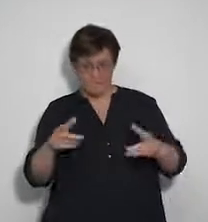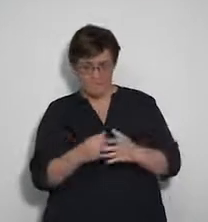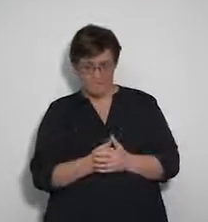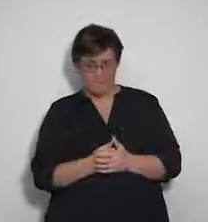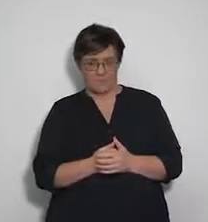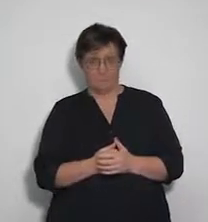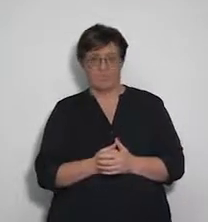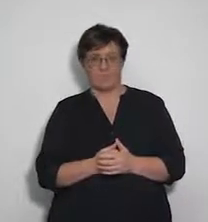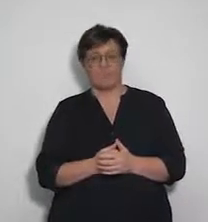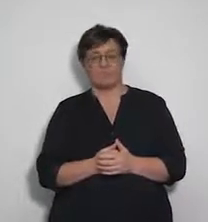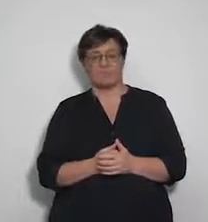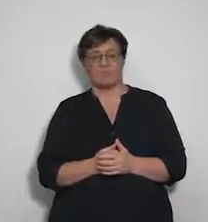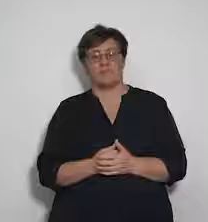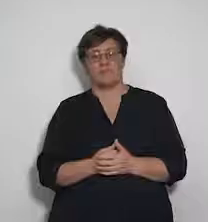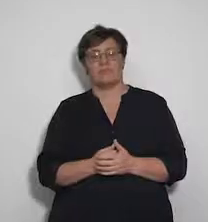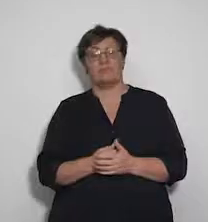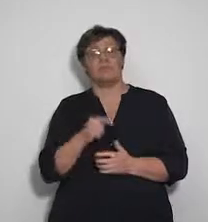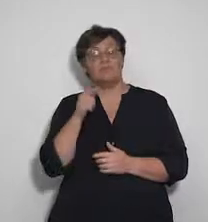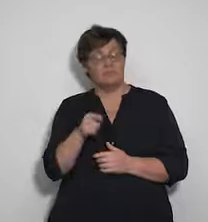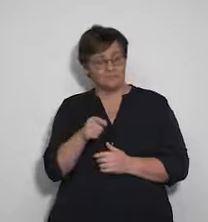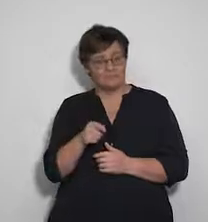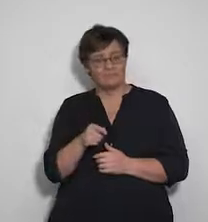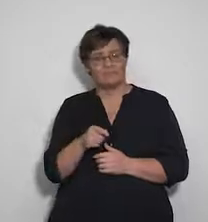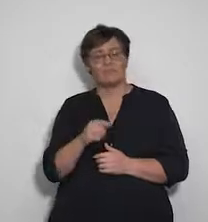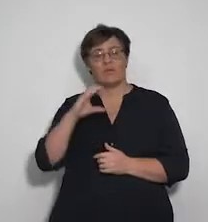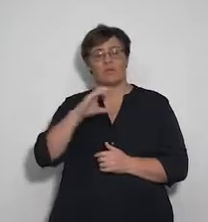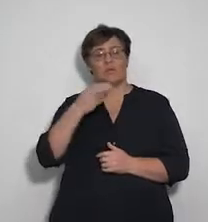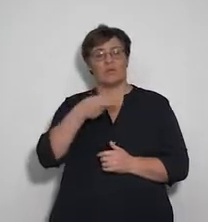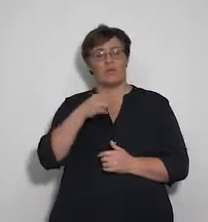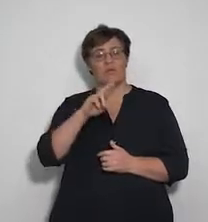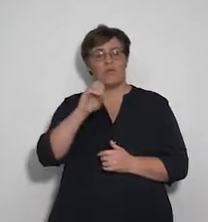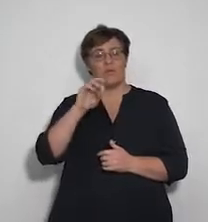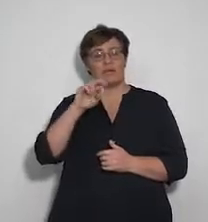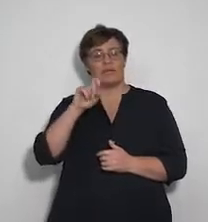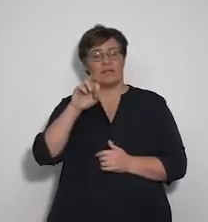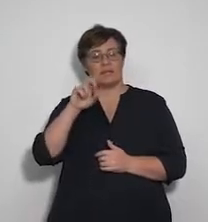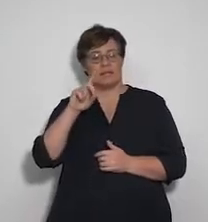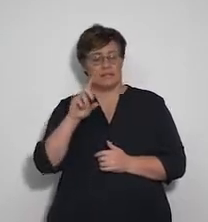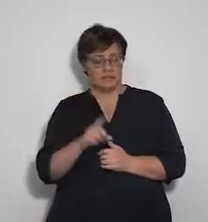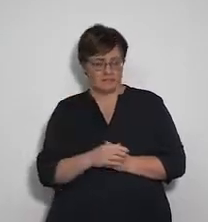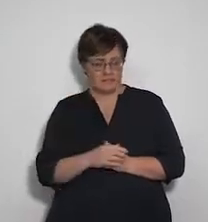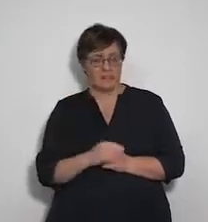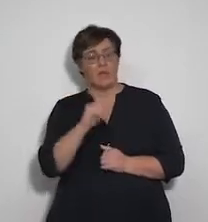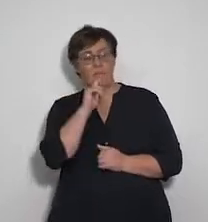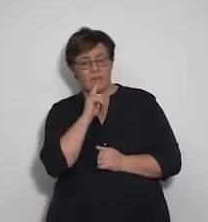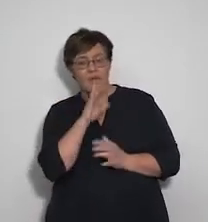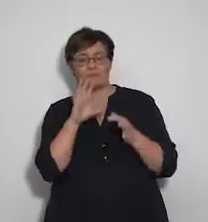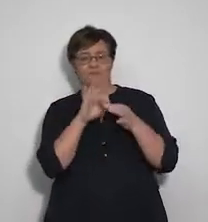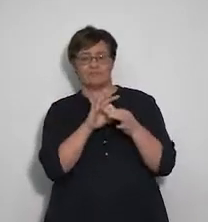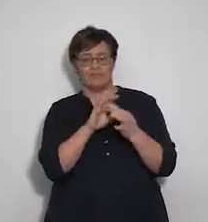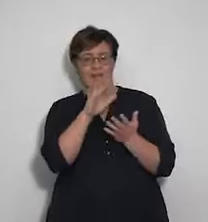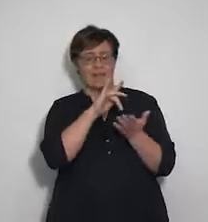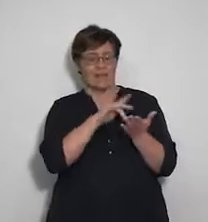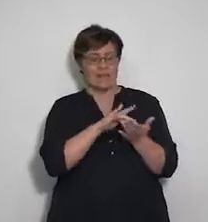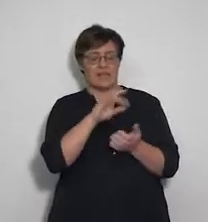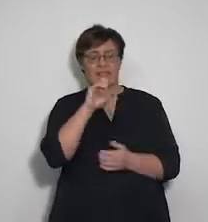So homologous. And that these contain chromatids, and so these are the structures that are produced, that are held together by